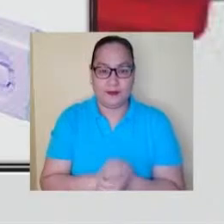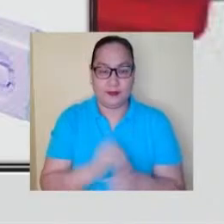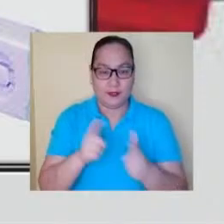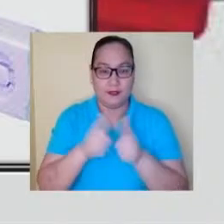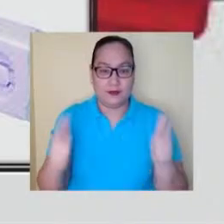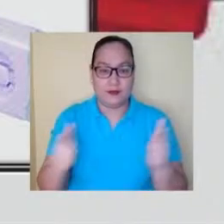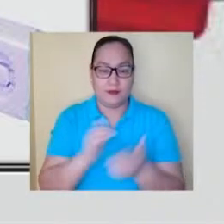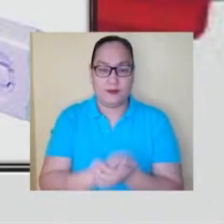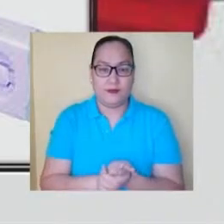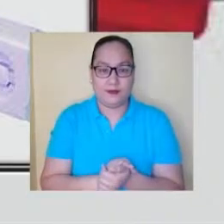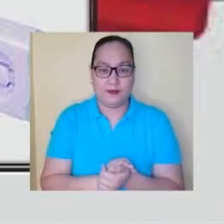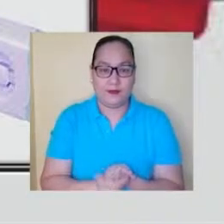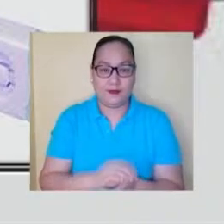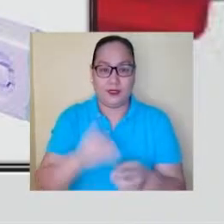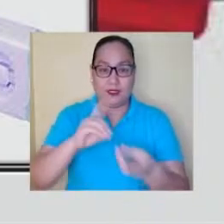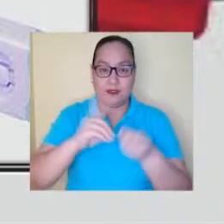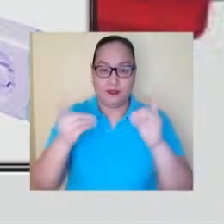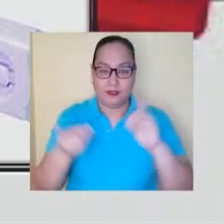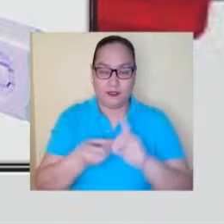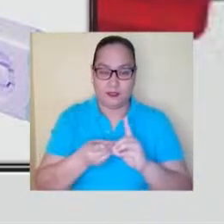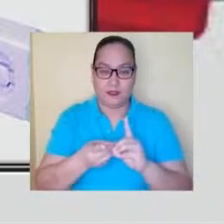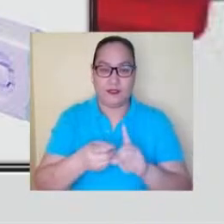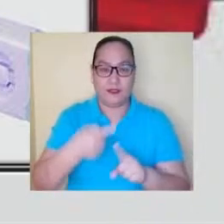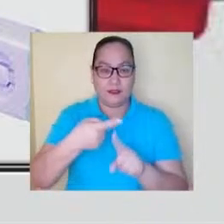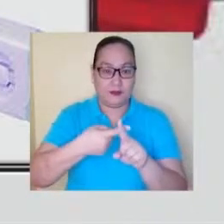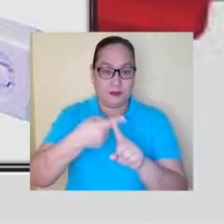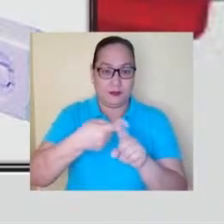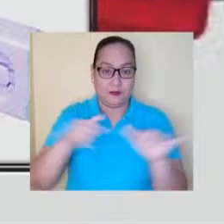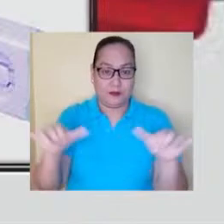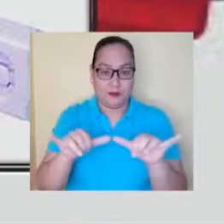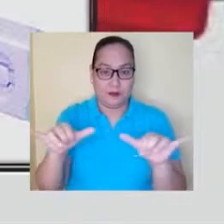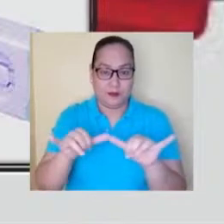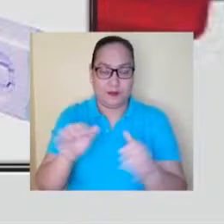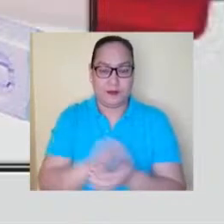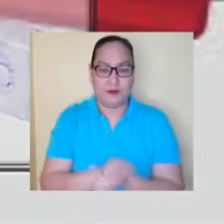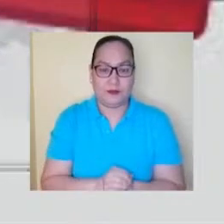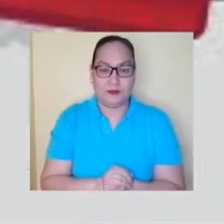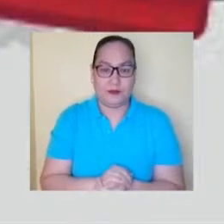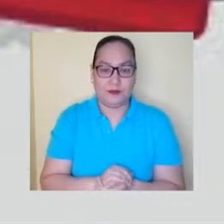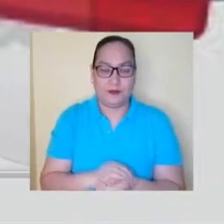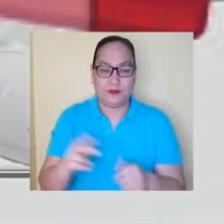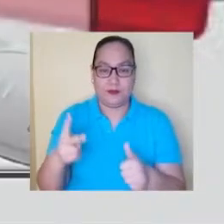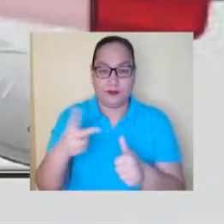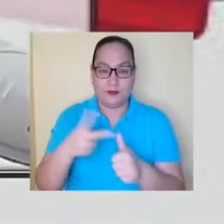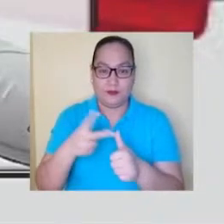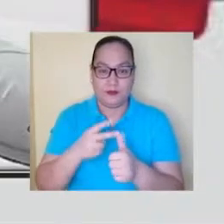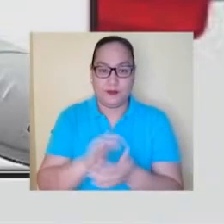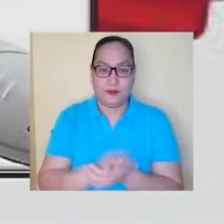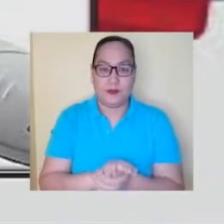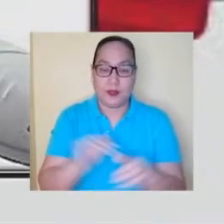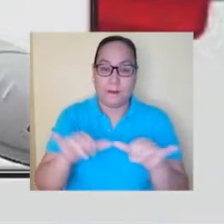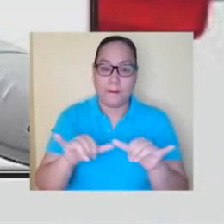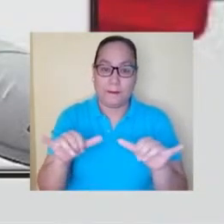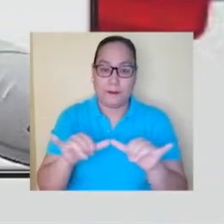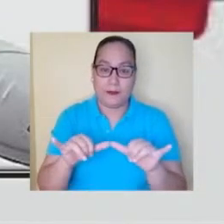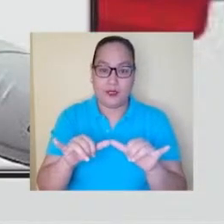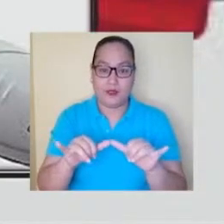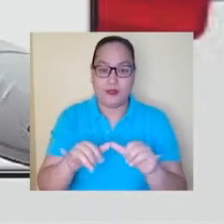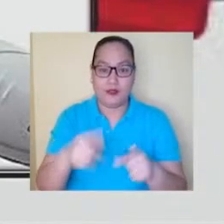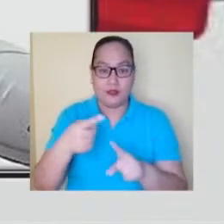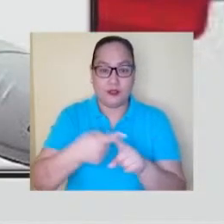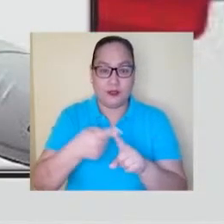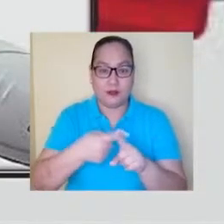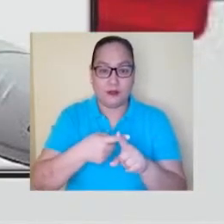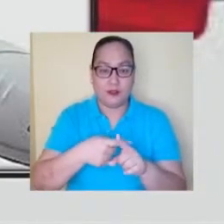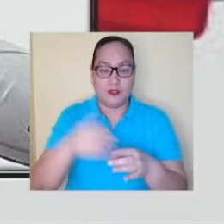2. Great! Digital thermometer. 2. It measures the temperature inside the ear canal